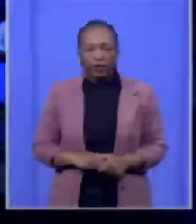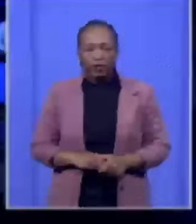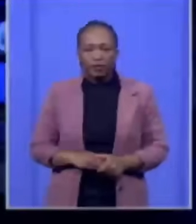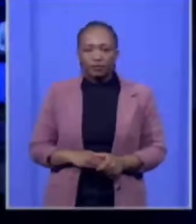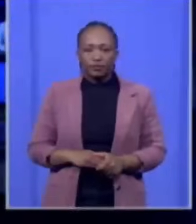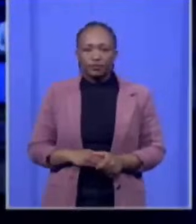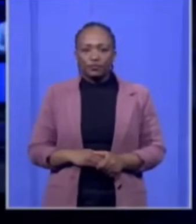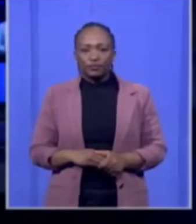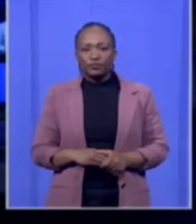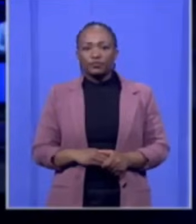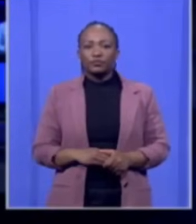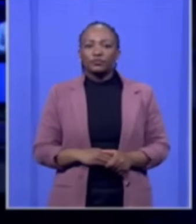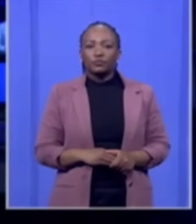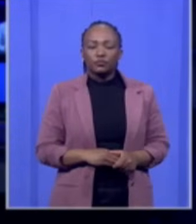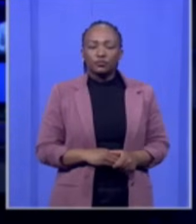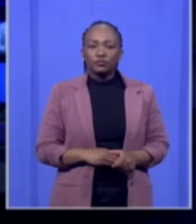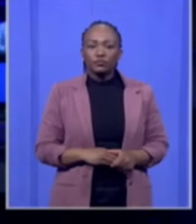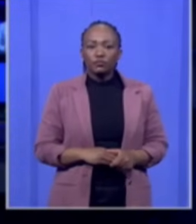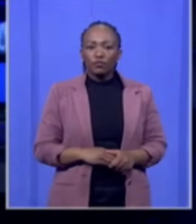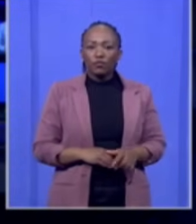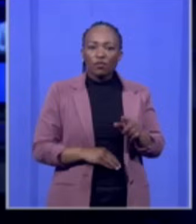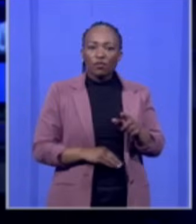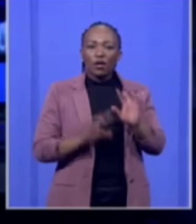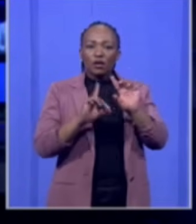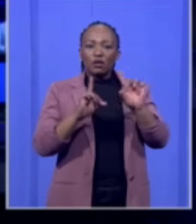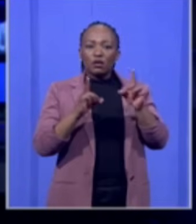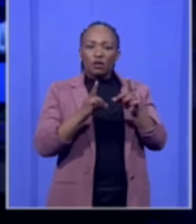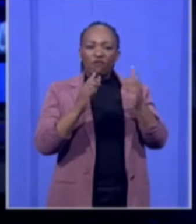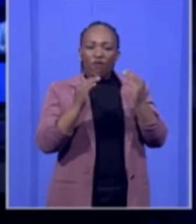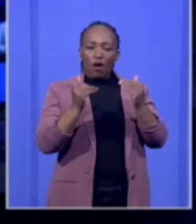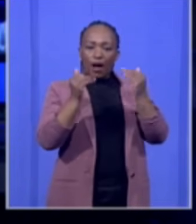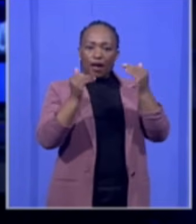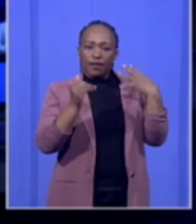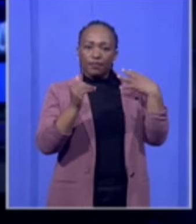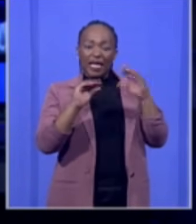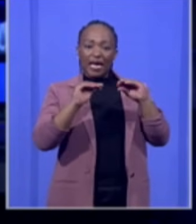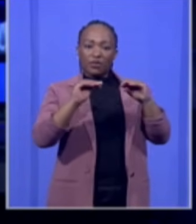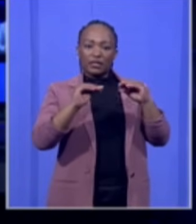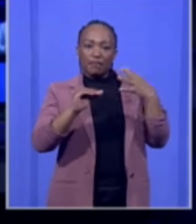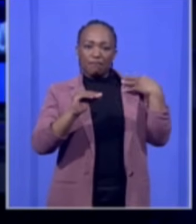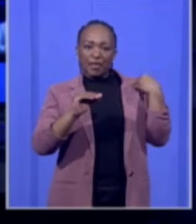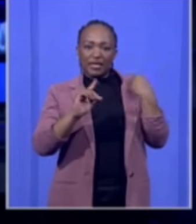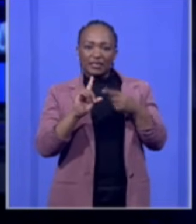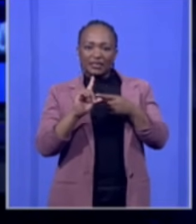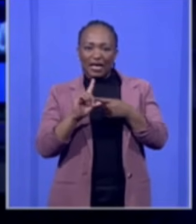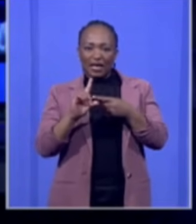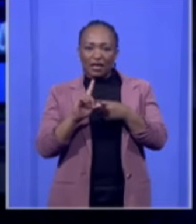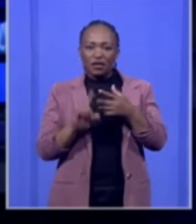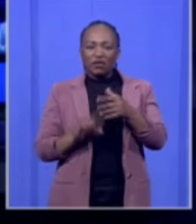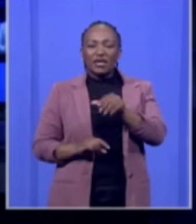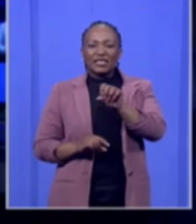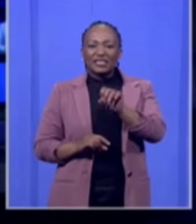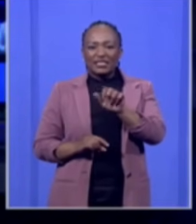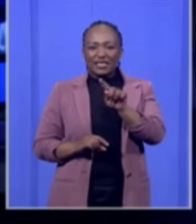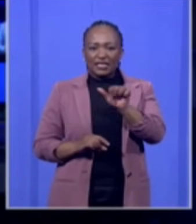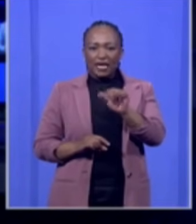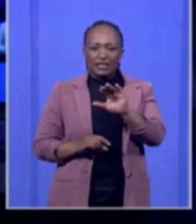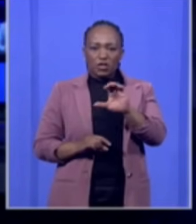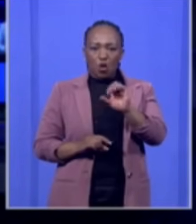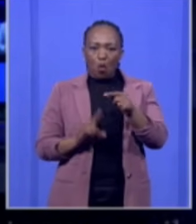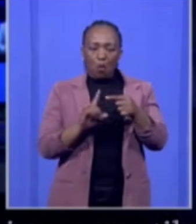Letona la thuto e phahameng le kwetliso Ngaka Nobuhlengabane le kginne ho thongwa ha modulasetulo wa lekgotla la tsamaiso la SITA ka lebaka la dingongoreho